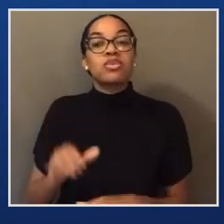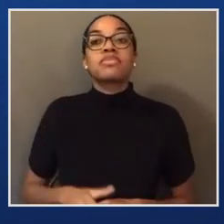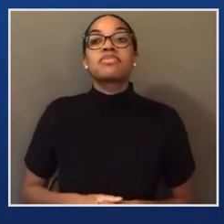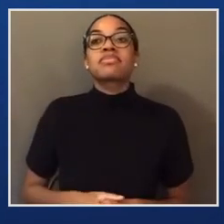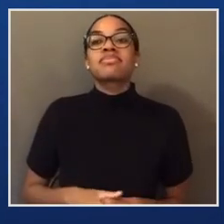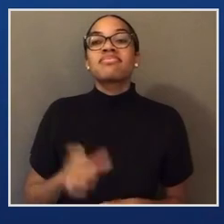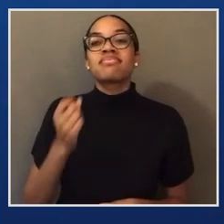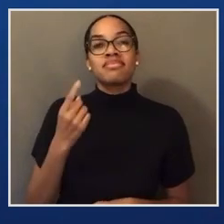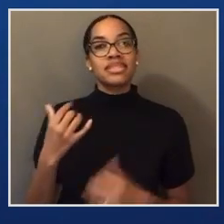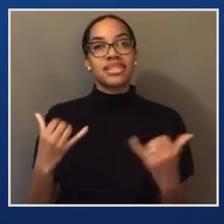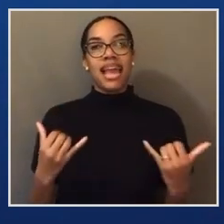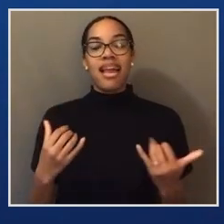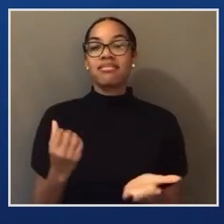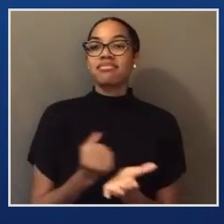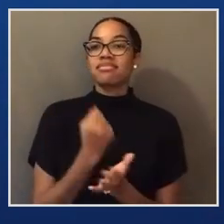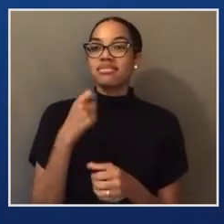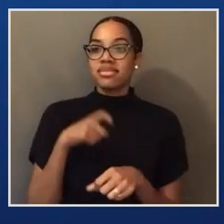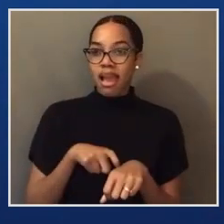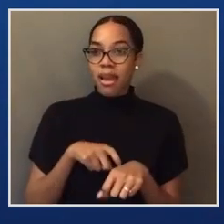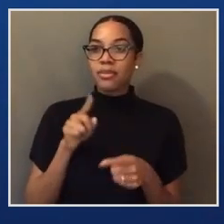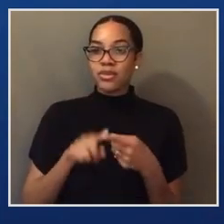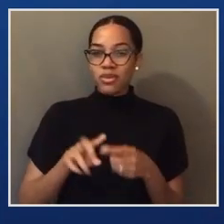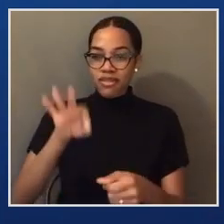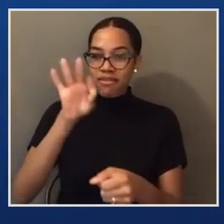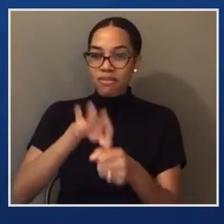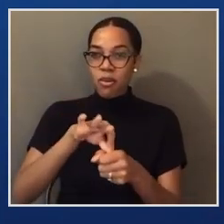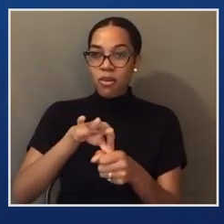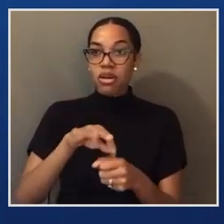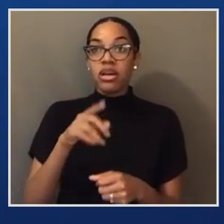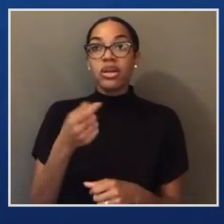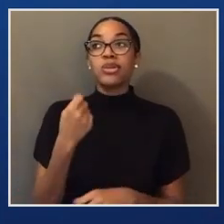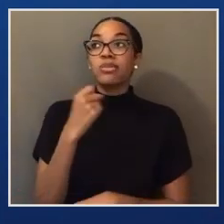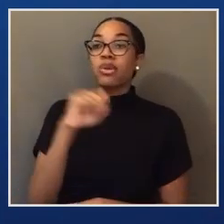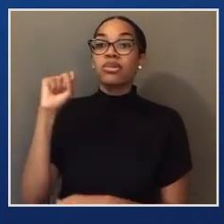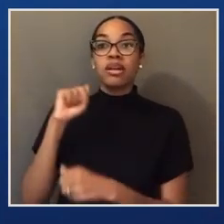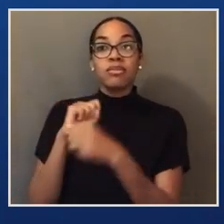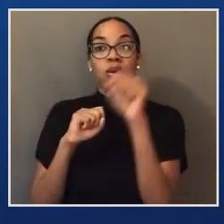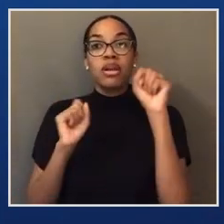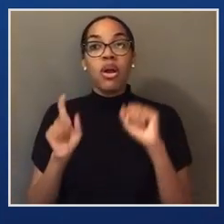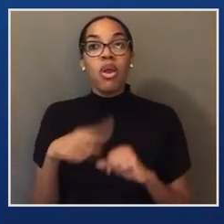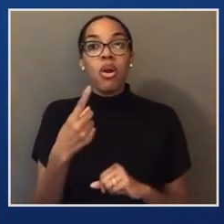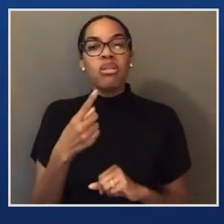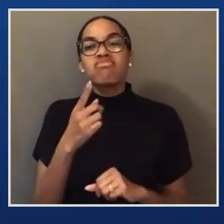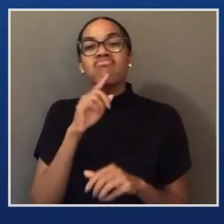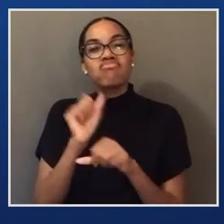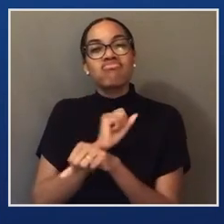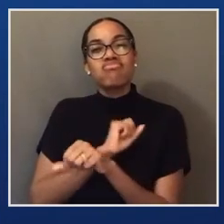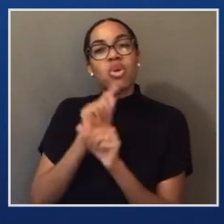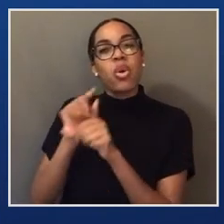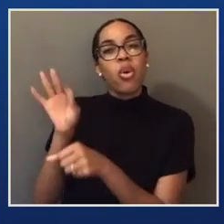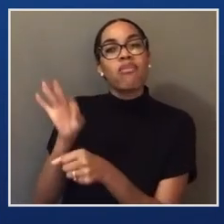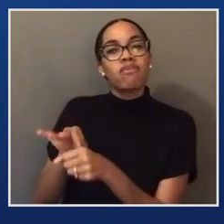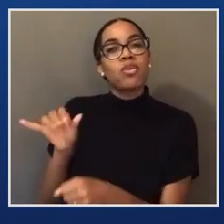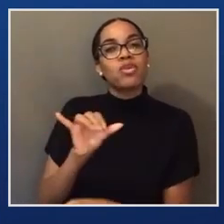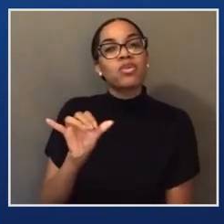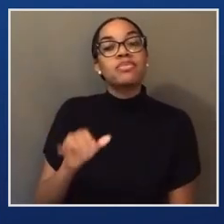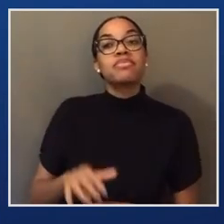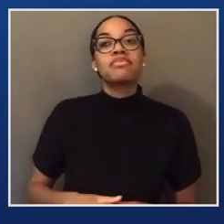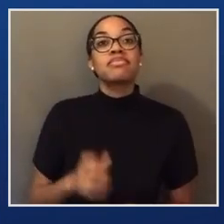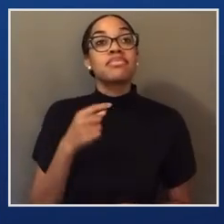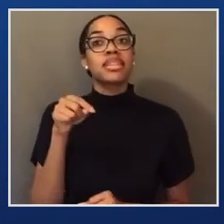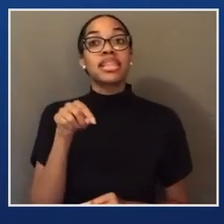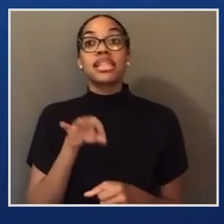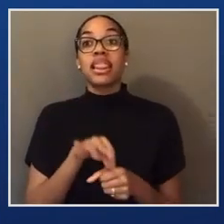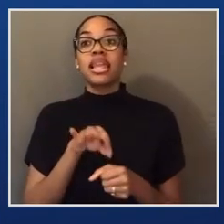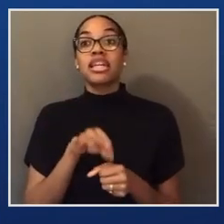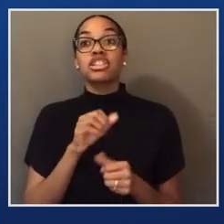but to make our voices heard at the ballot box. This election, let me tell you something.